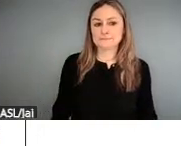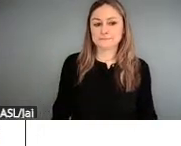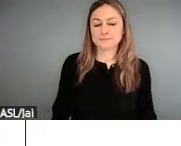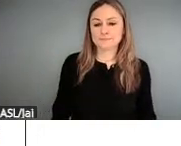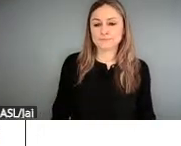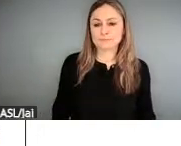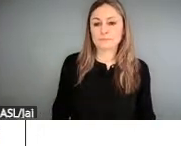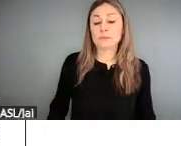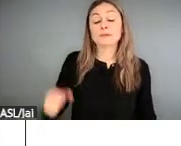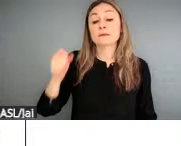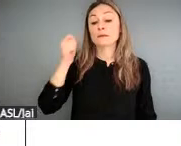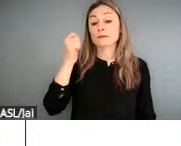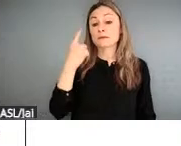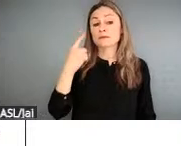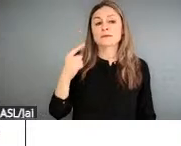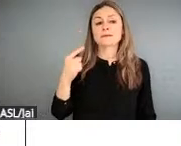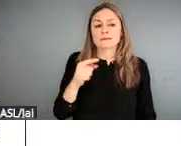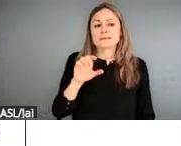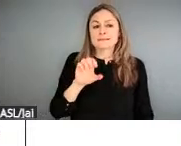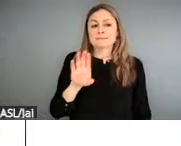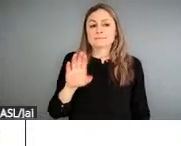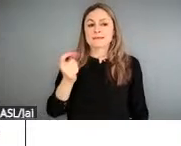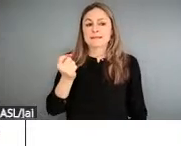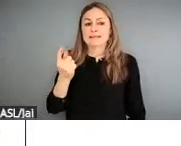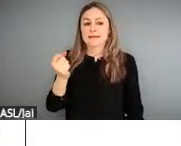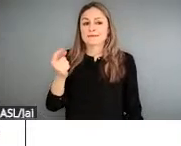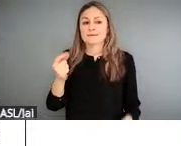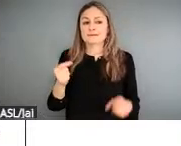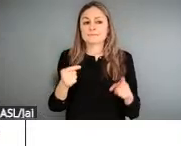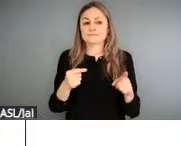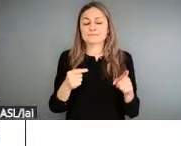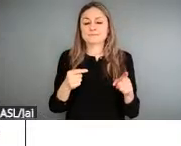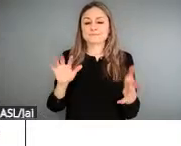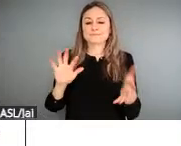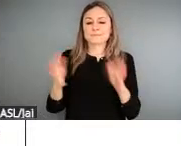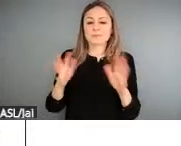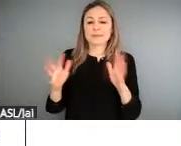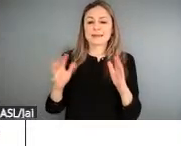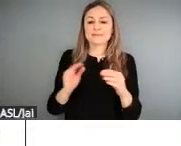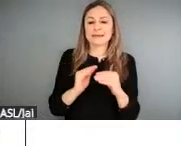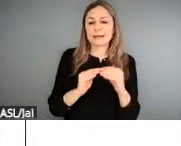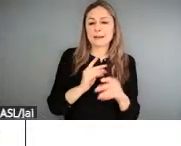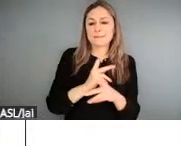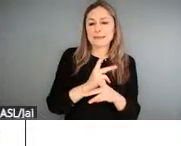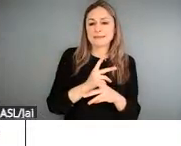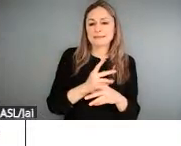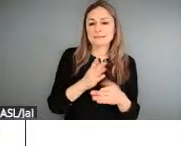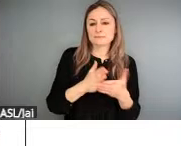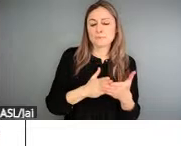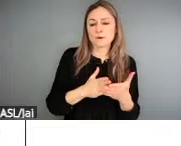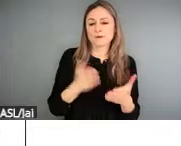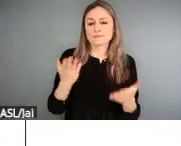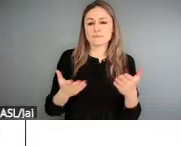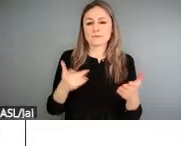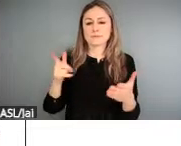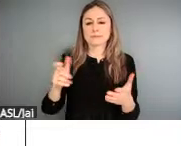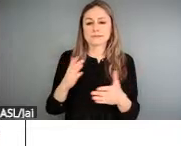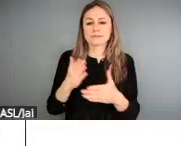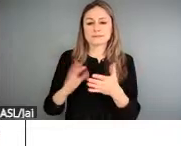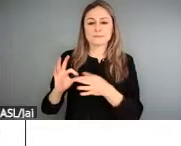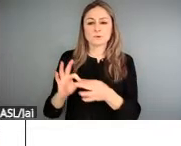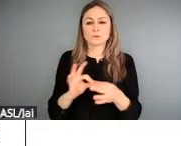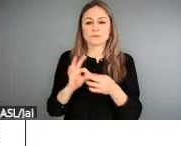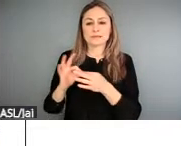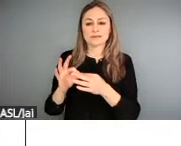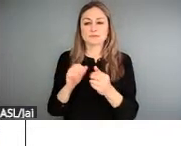This was one that, since it's kind of a maintenance piece that this would likely need some coordination with